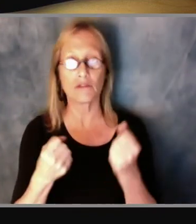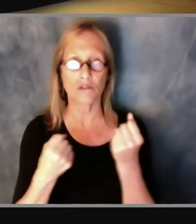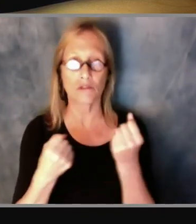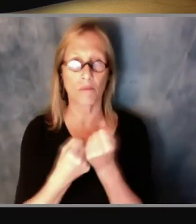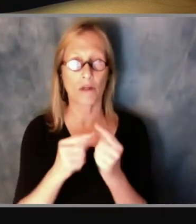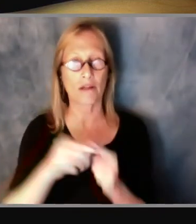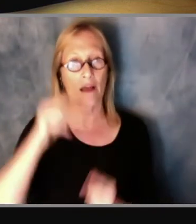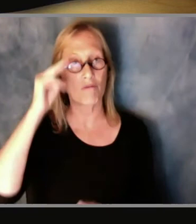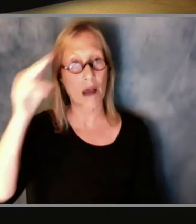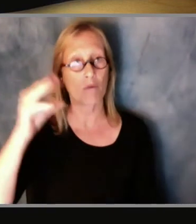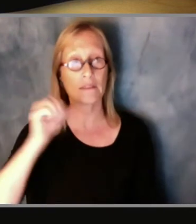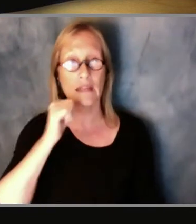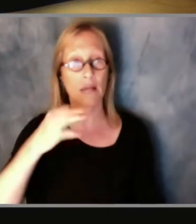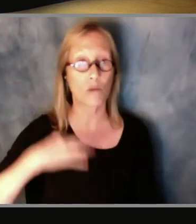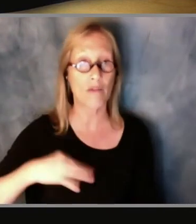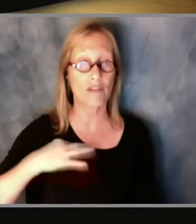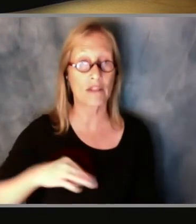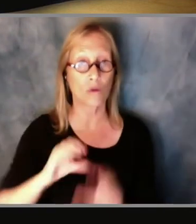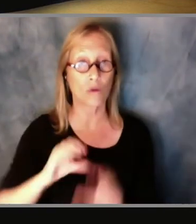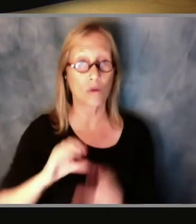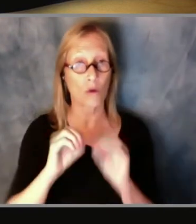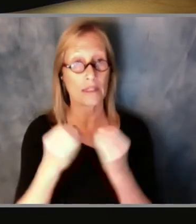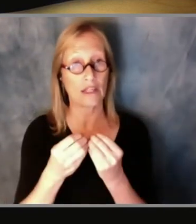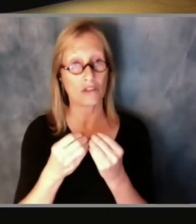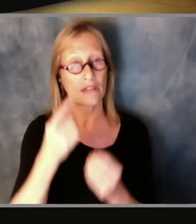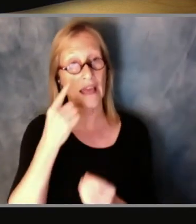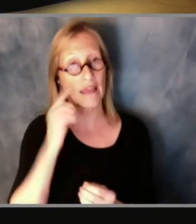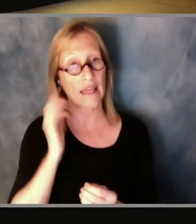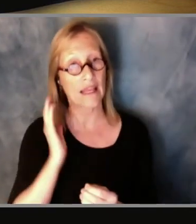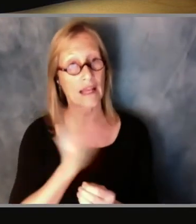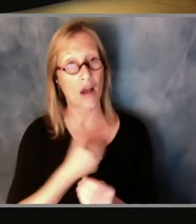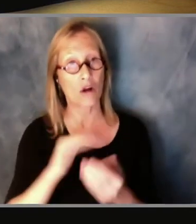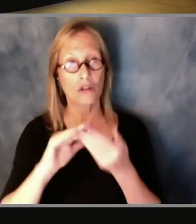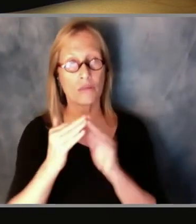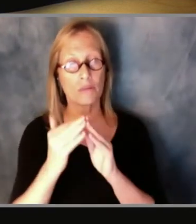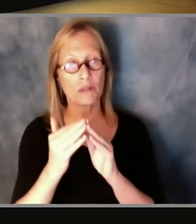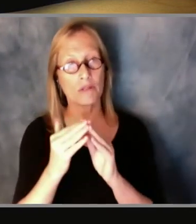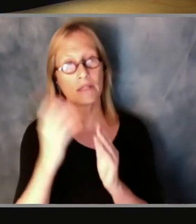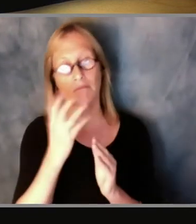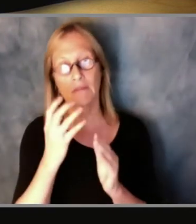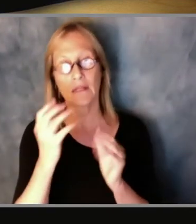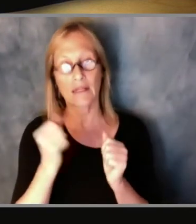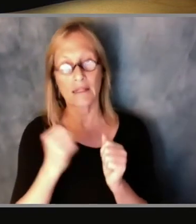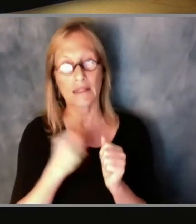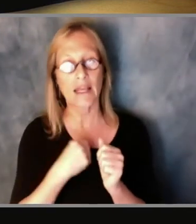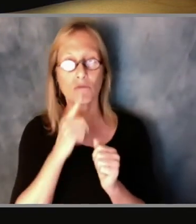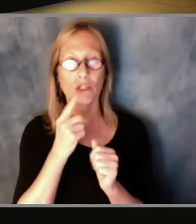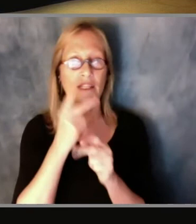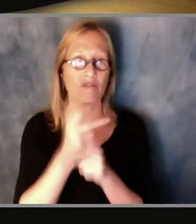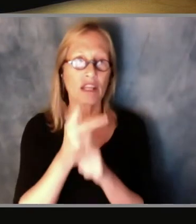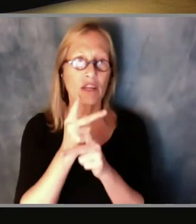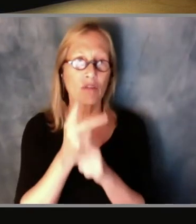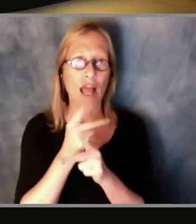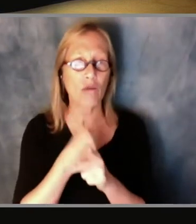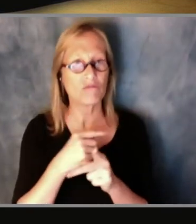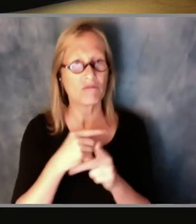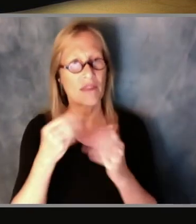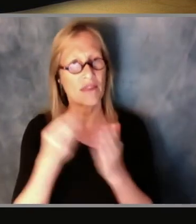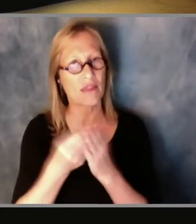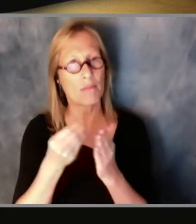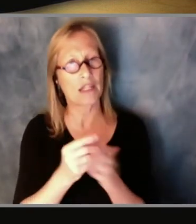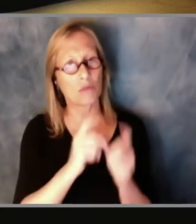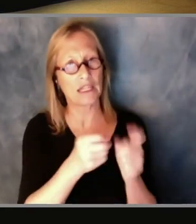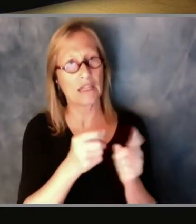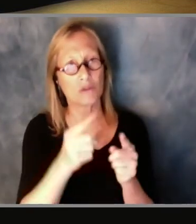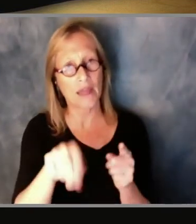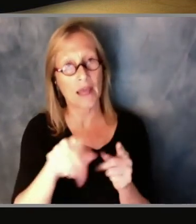nonprofits. I think that our community gets they can leverage out the funds that we issue to them, the public funds,